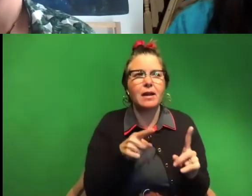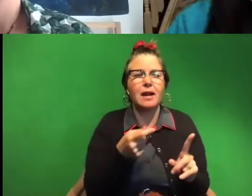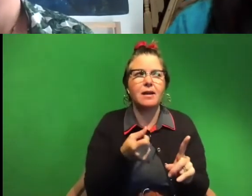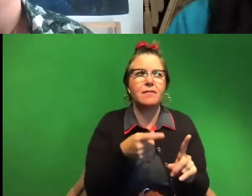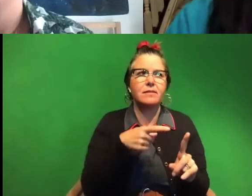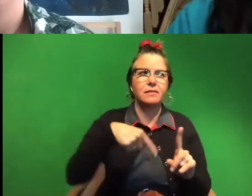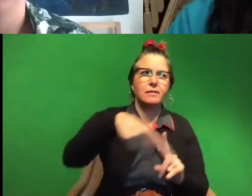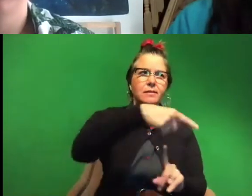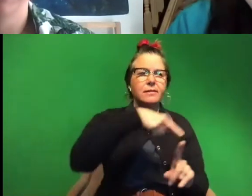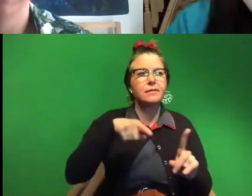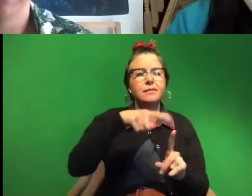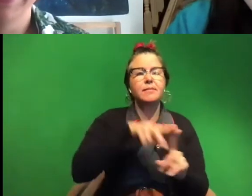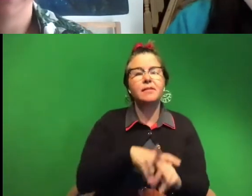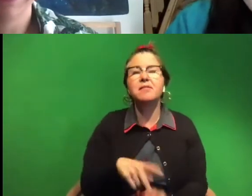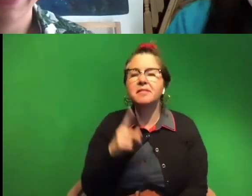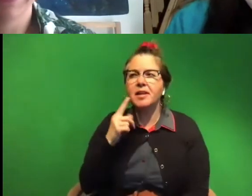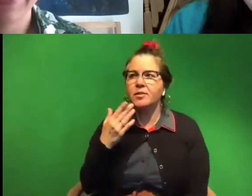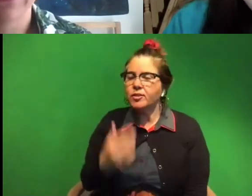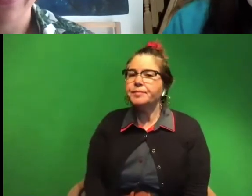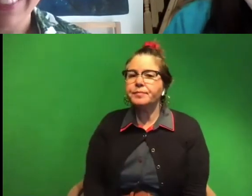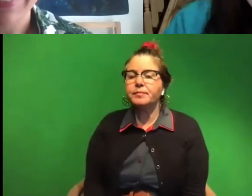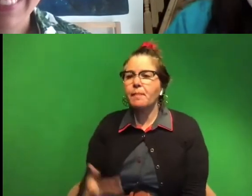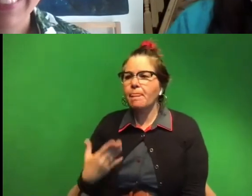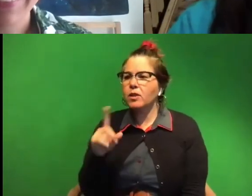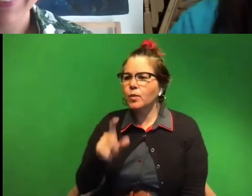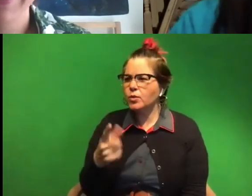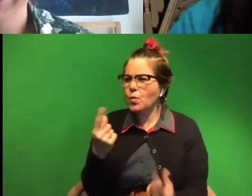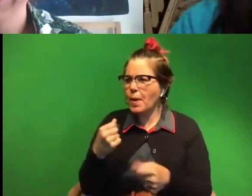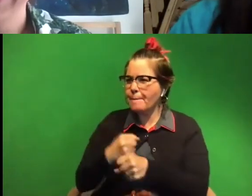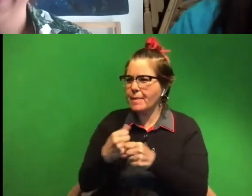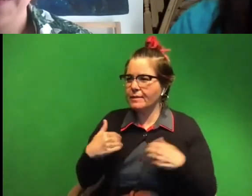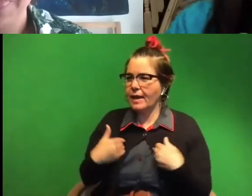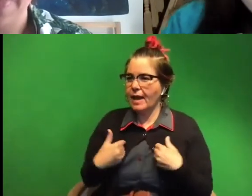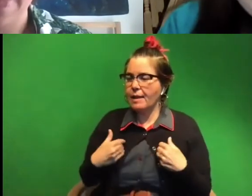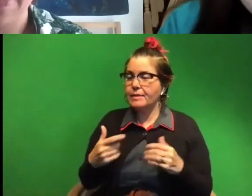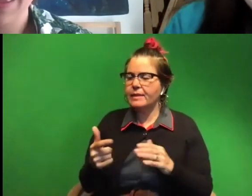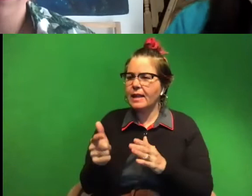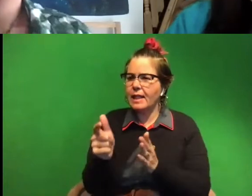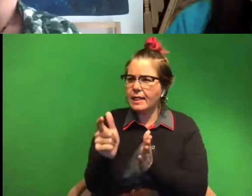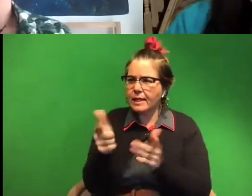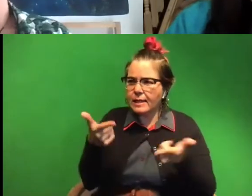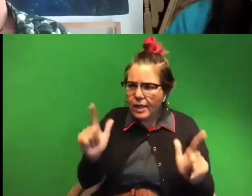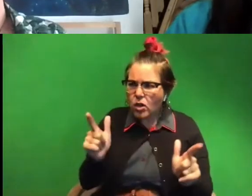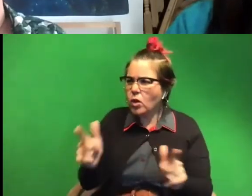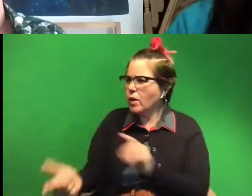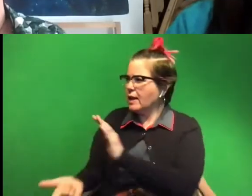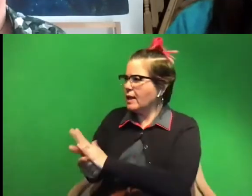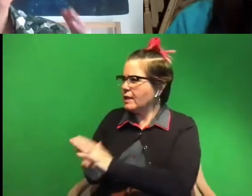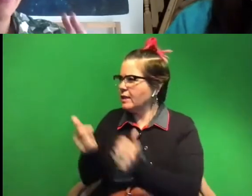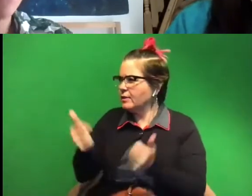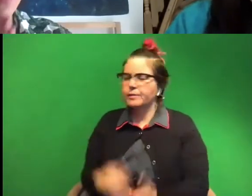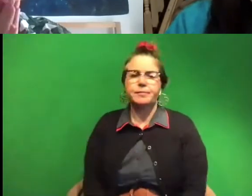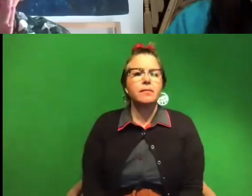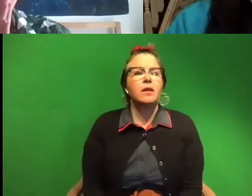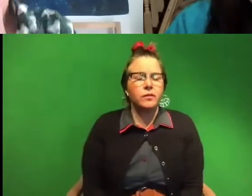is. Sounds good. The next question is, what makes animals legal or illegal? Oh, great question.